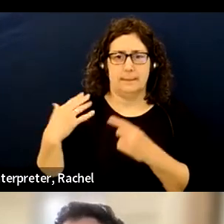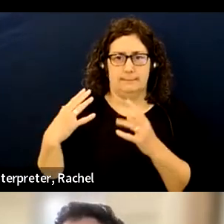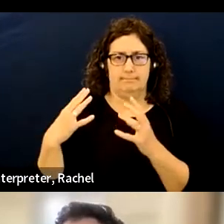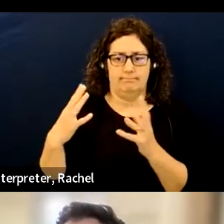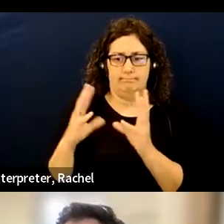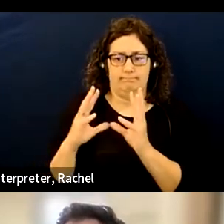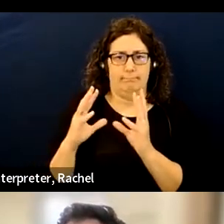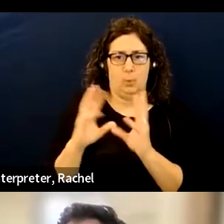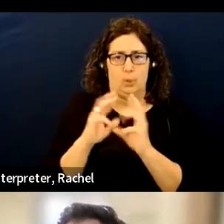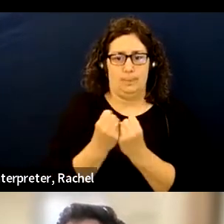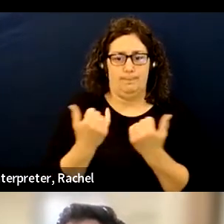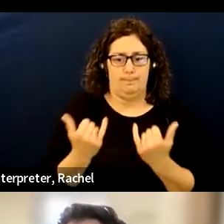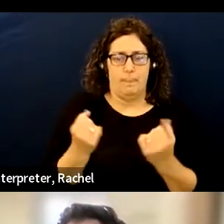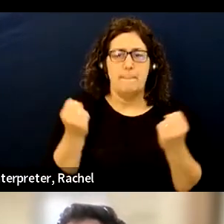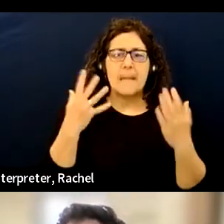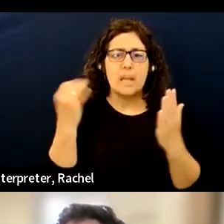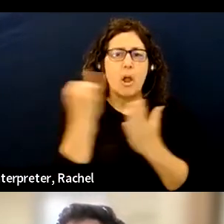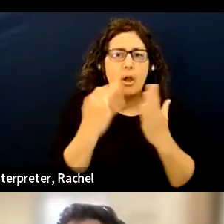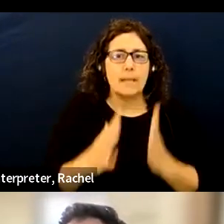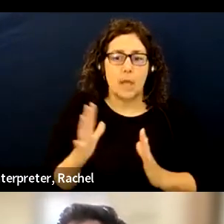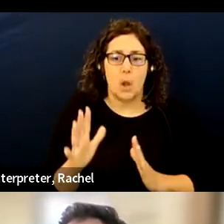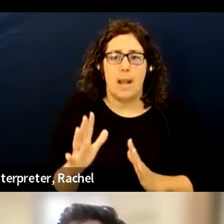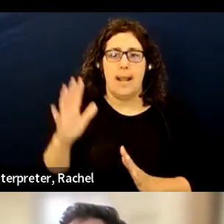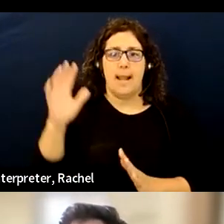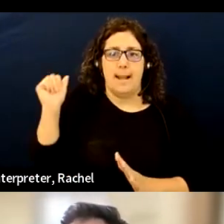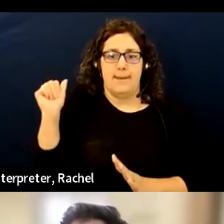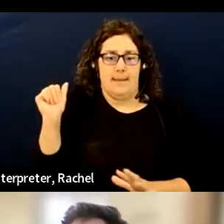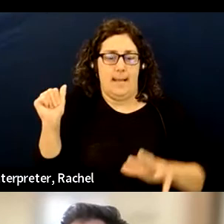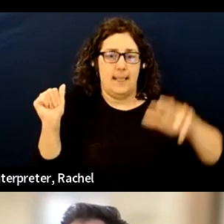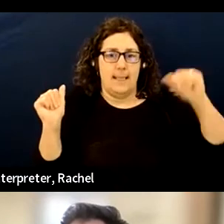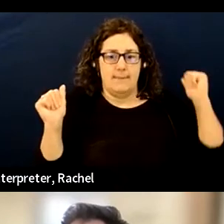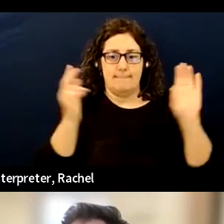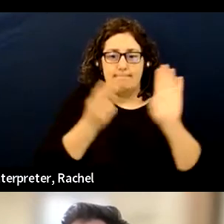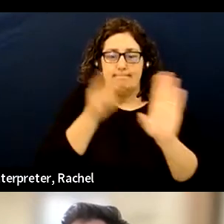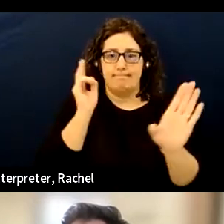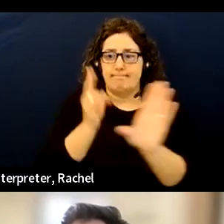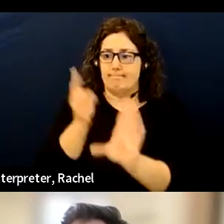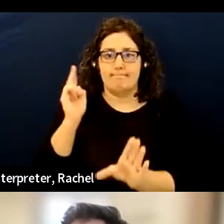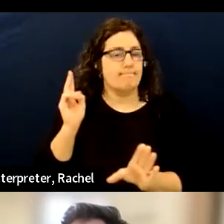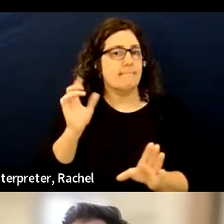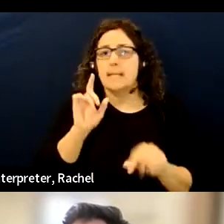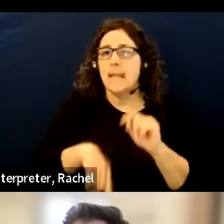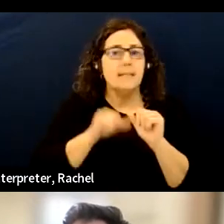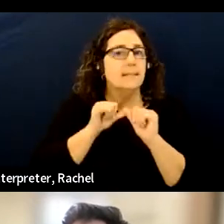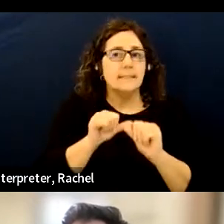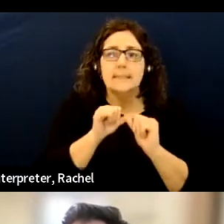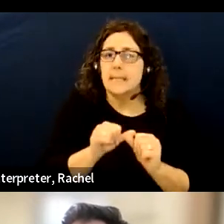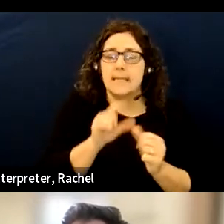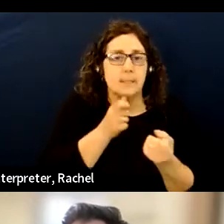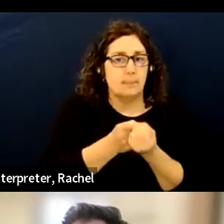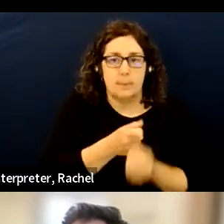mentioned how many artists are kind of leaving the field because it's just not a sustainable one at